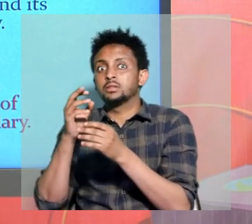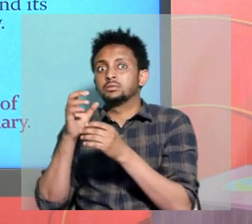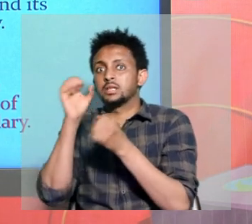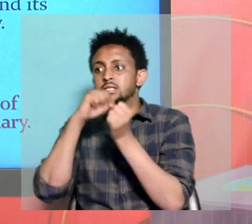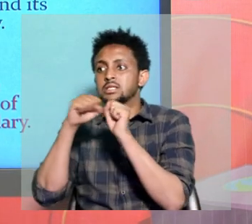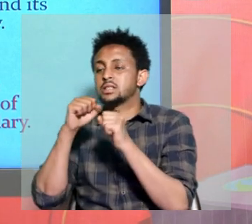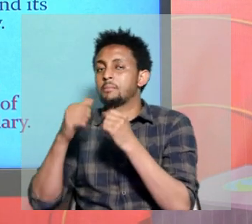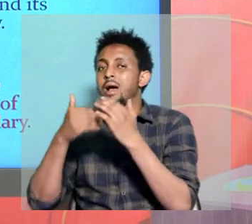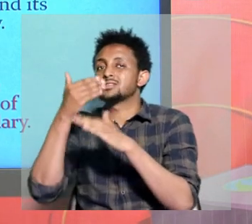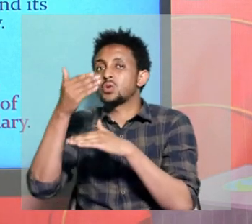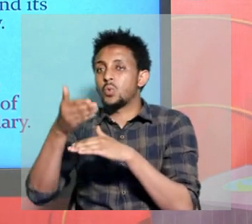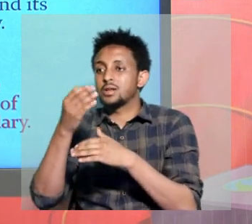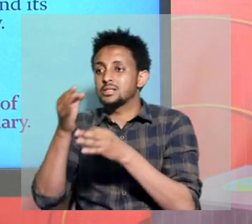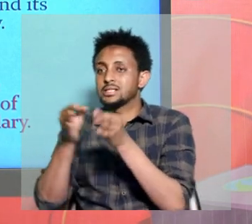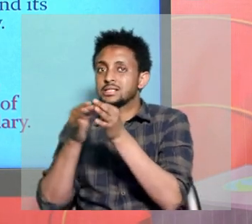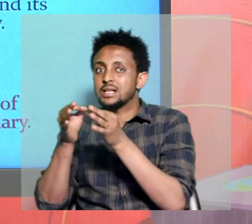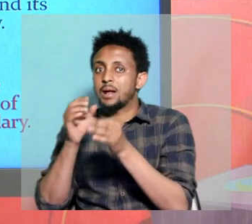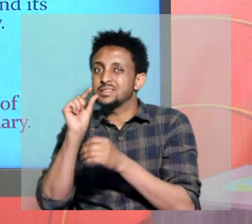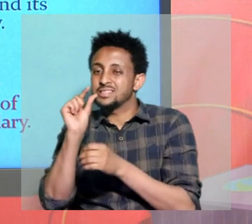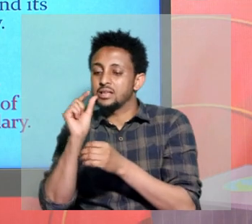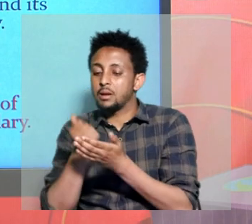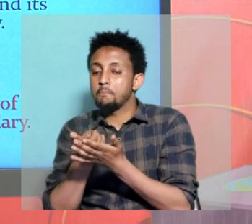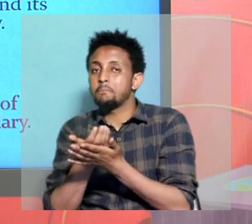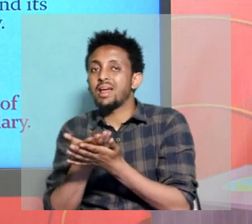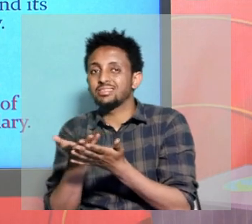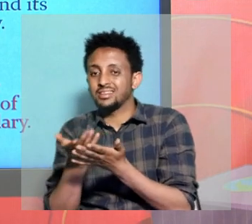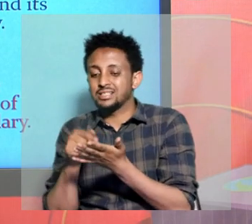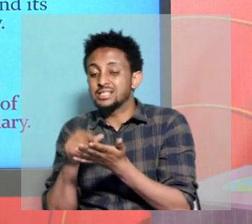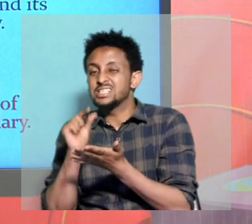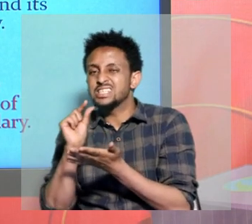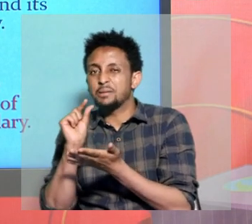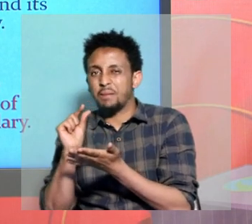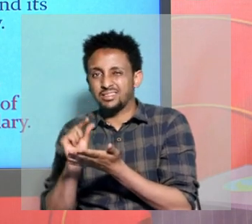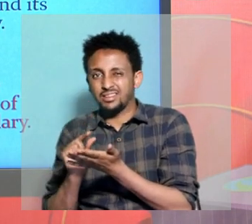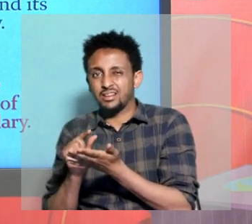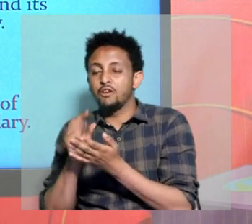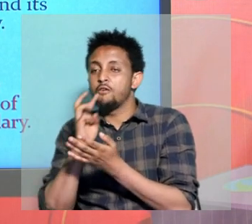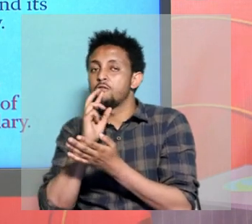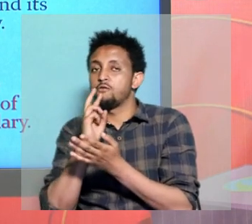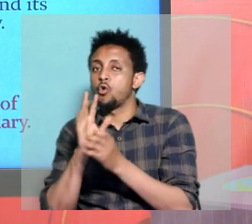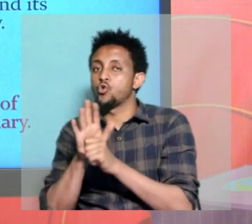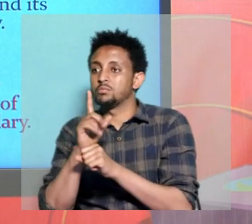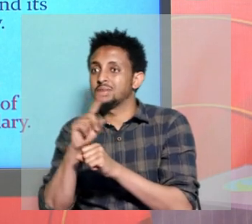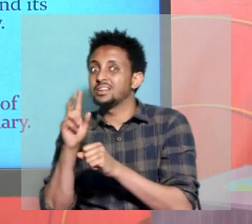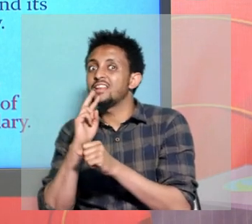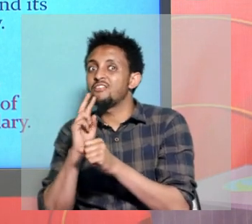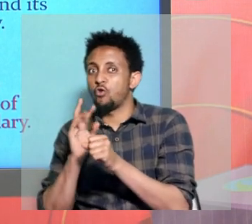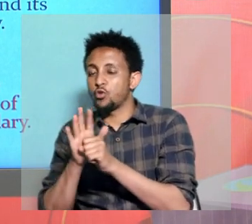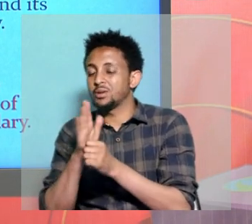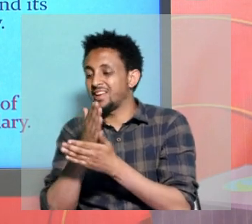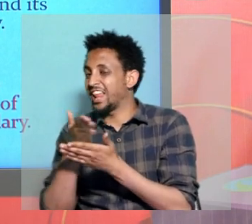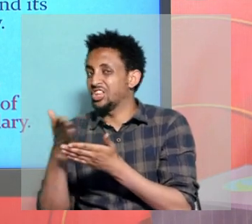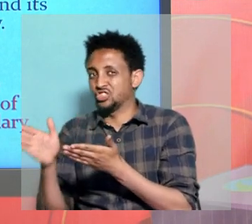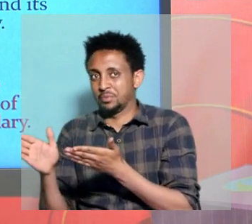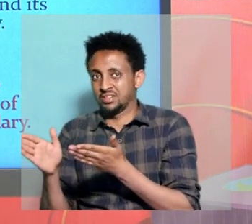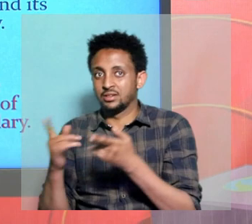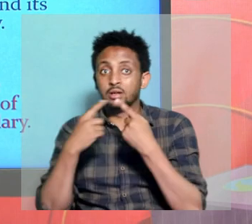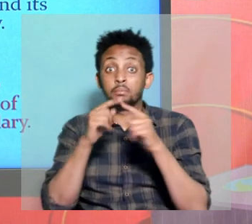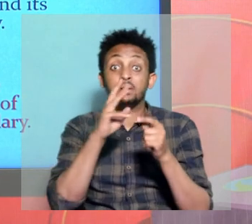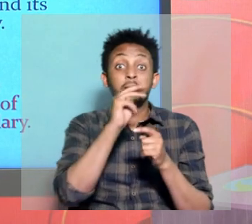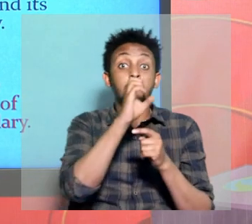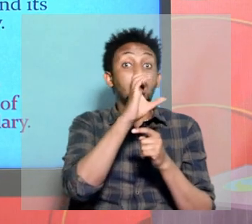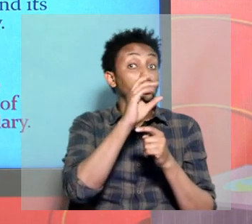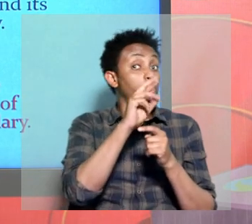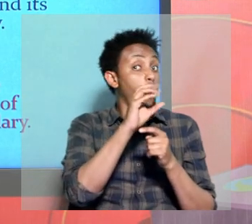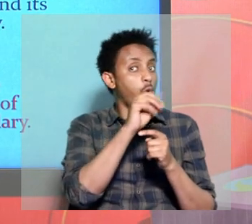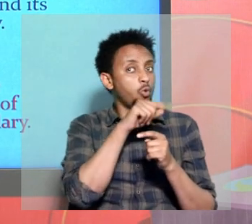a whole rather than describing the single particle. Actually, the single particle has a volume, but the volume is negligible. And